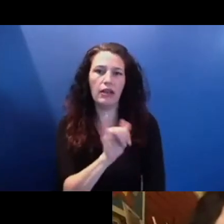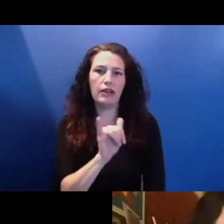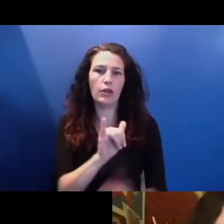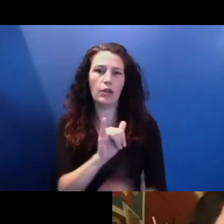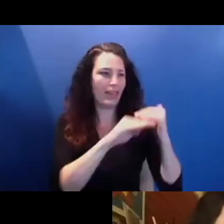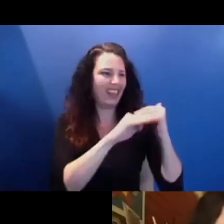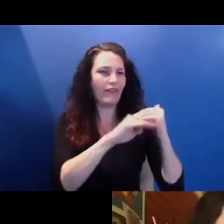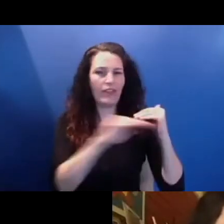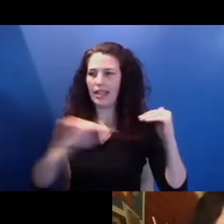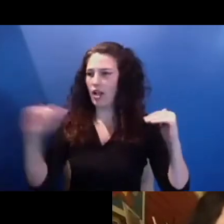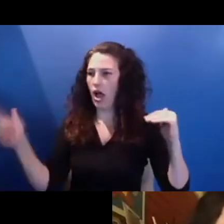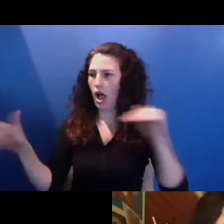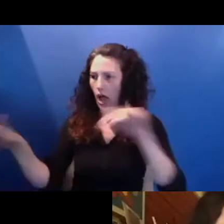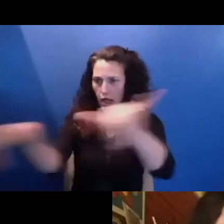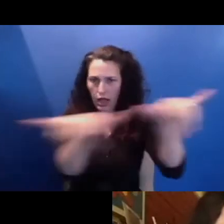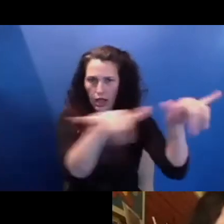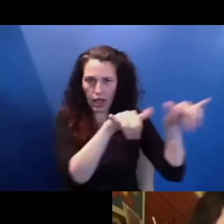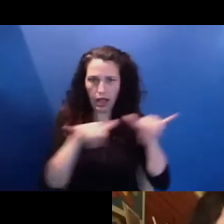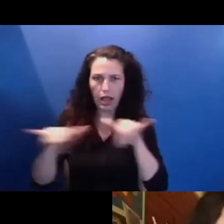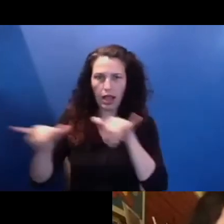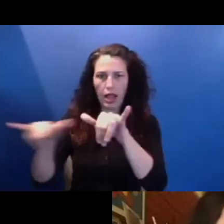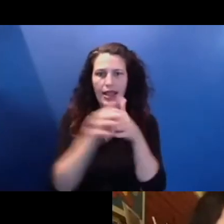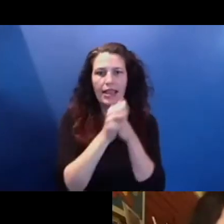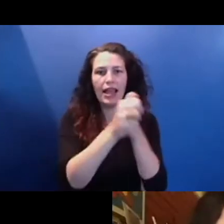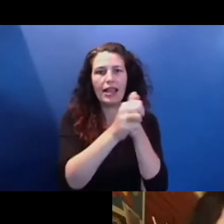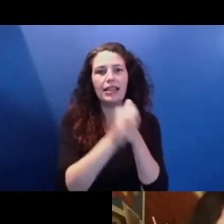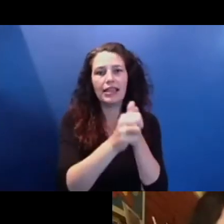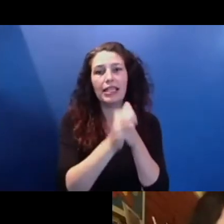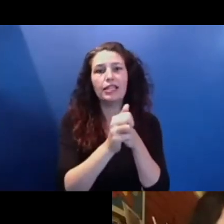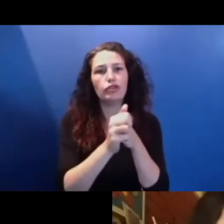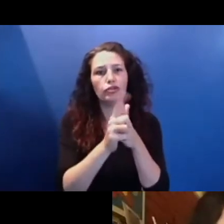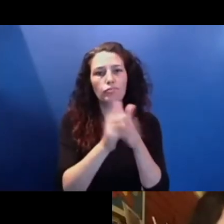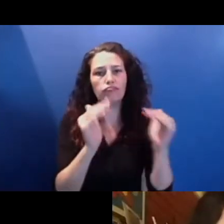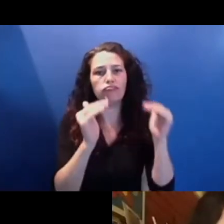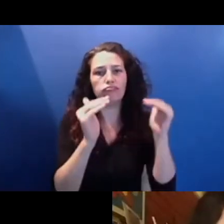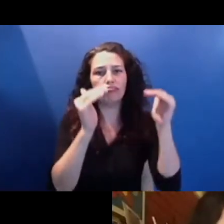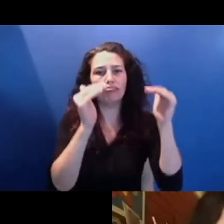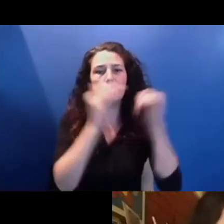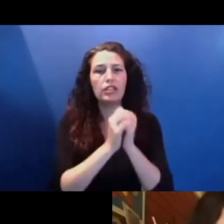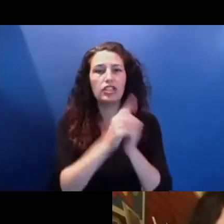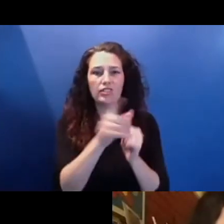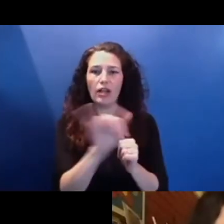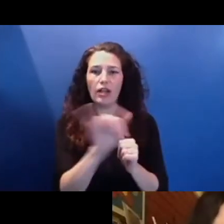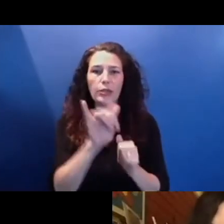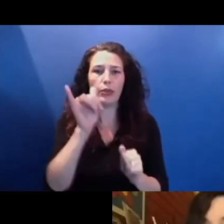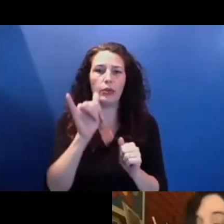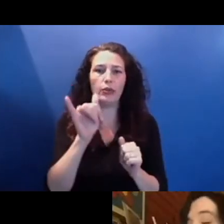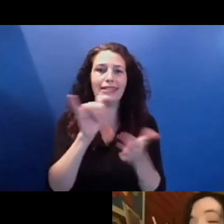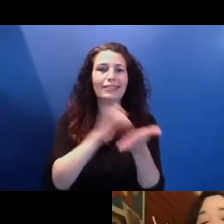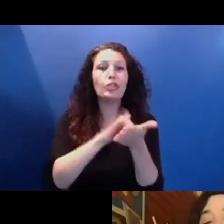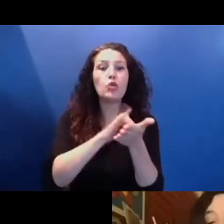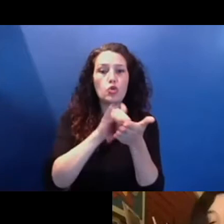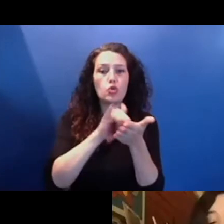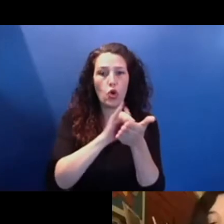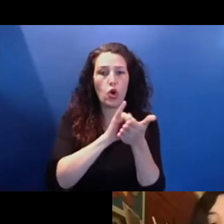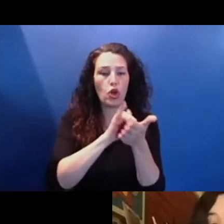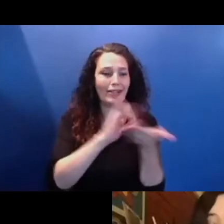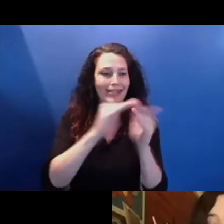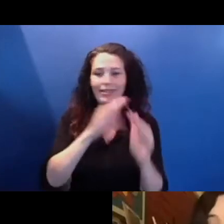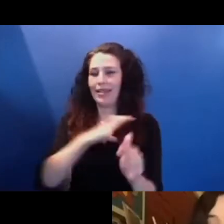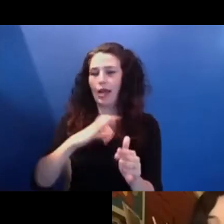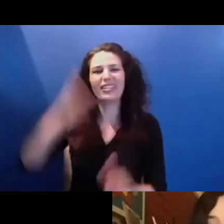of the New York City Council. So thank you all for joining us today. I'm